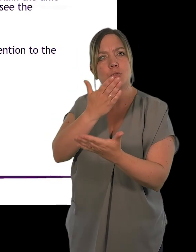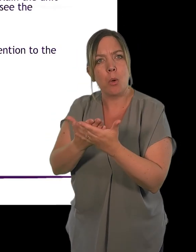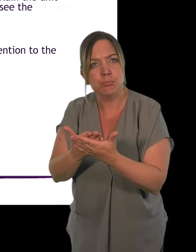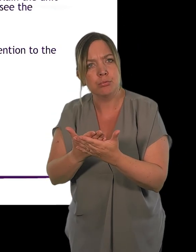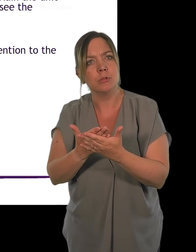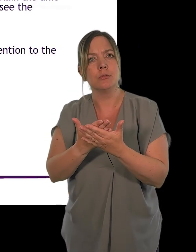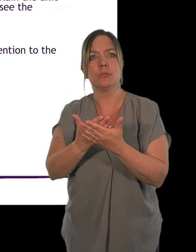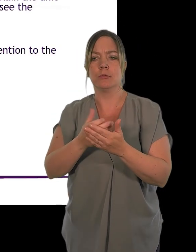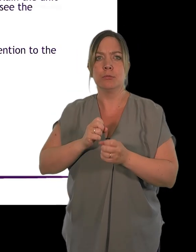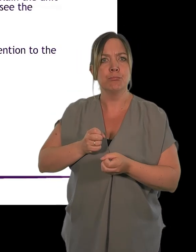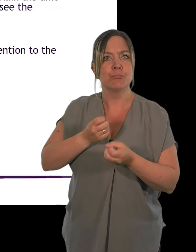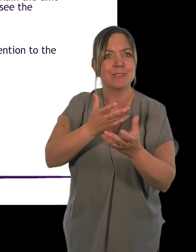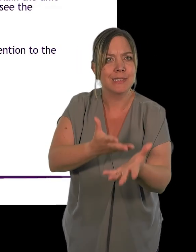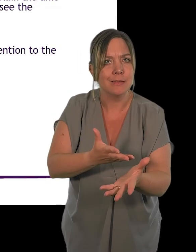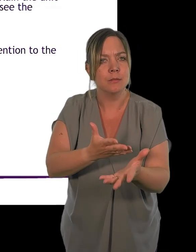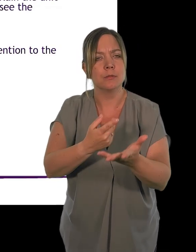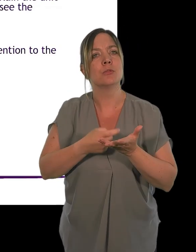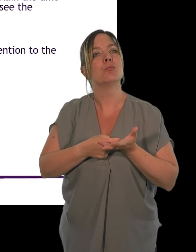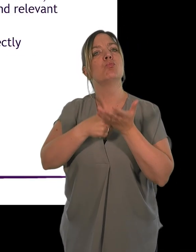and recommend.